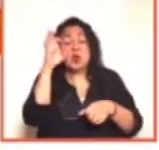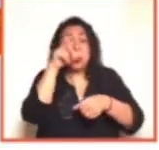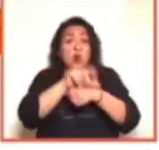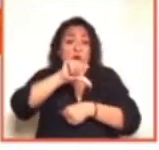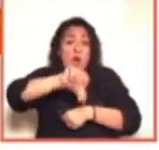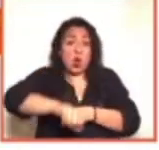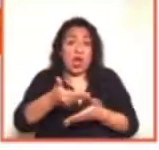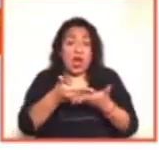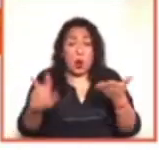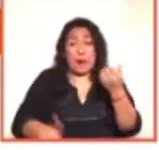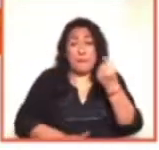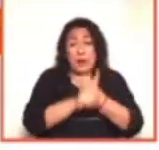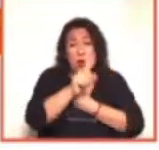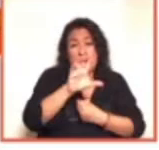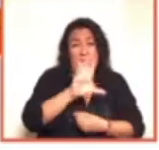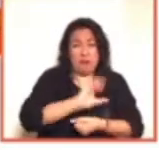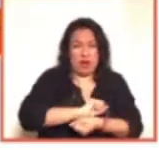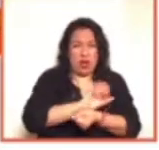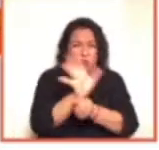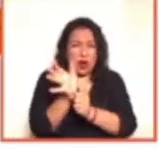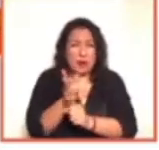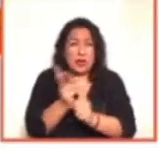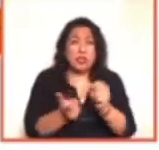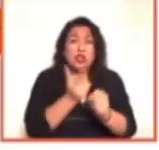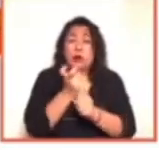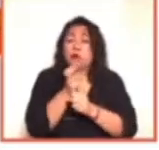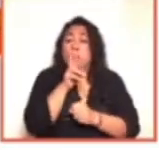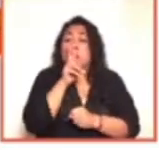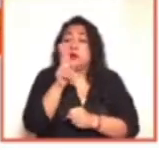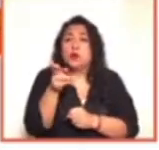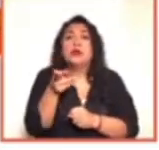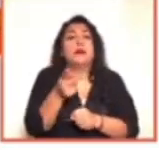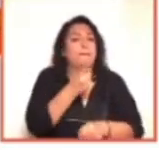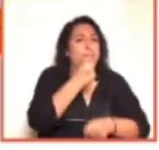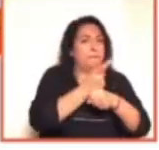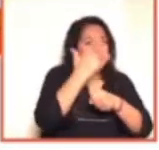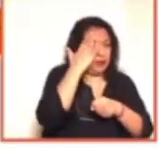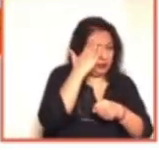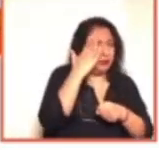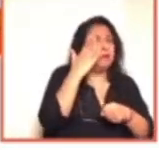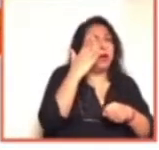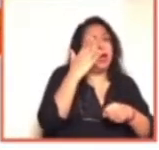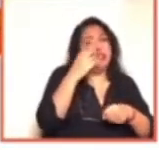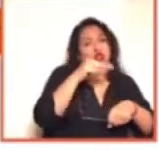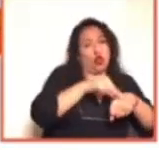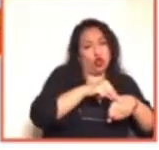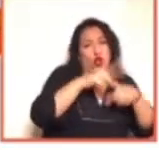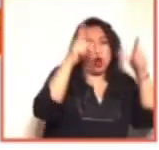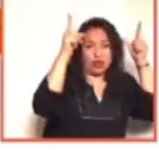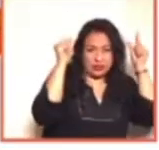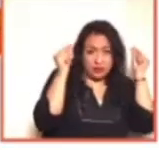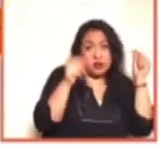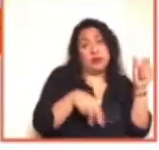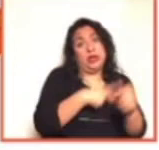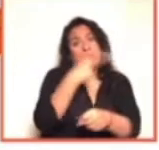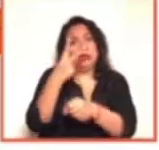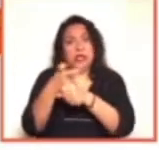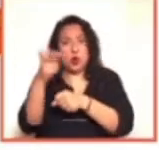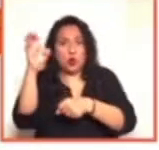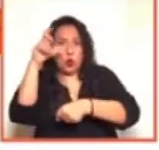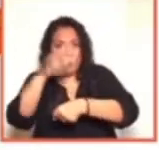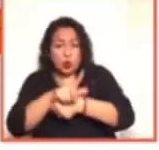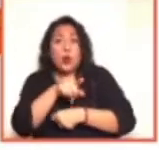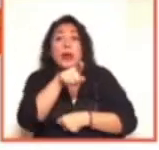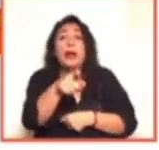COVID-19 como el segundo frente de respuesta detrás del personal de salud. But the second responders were